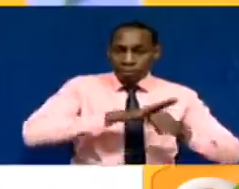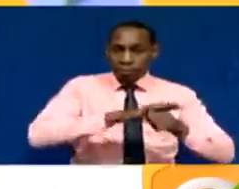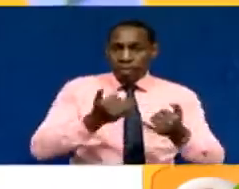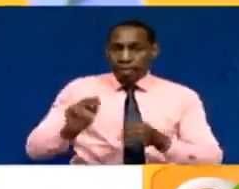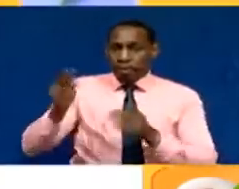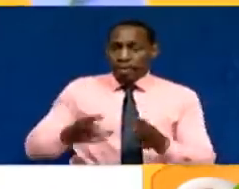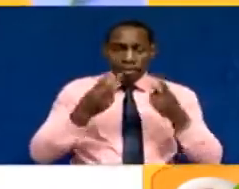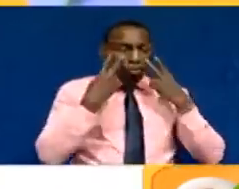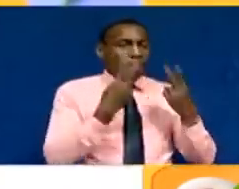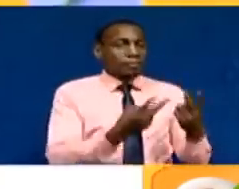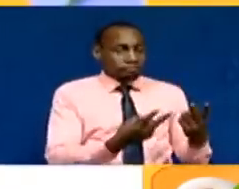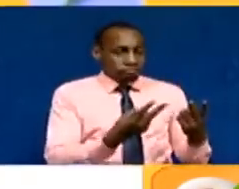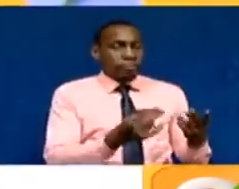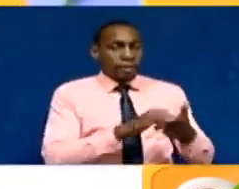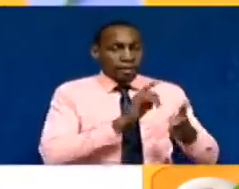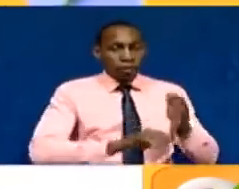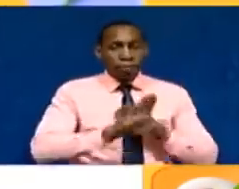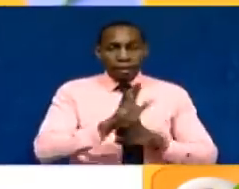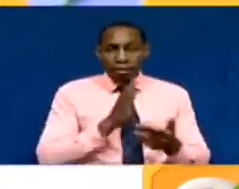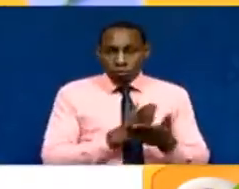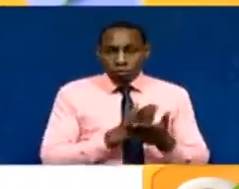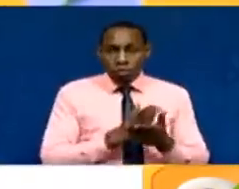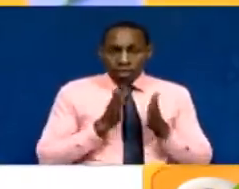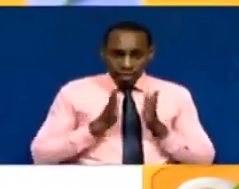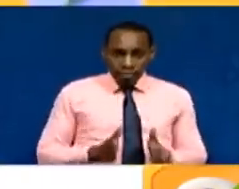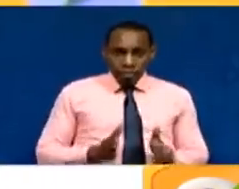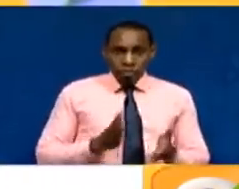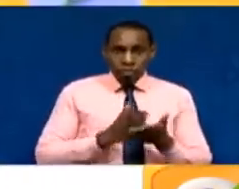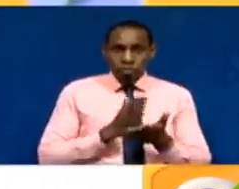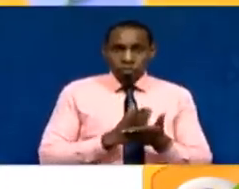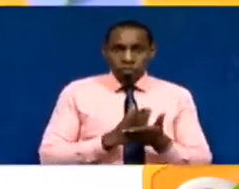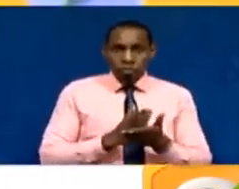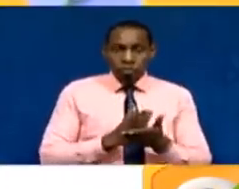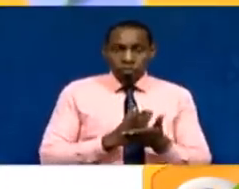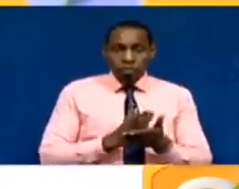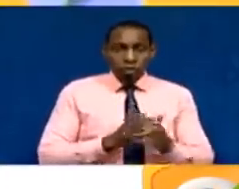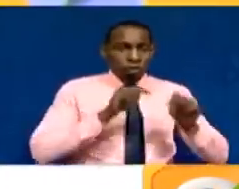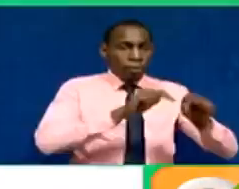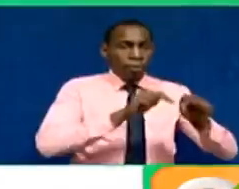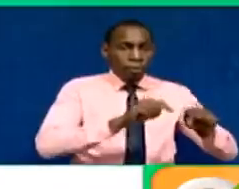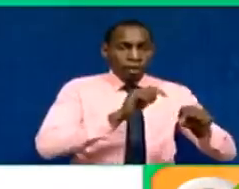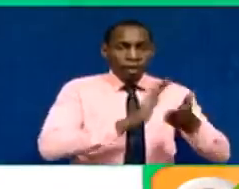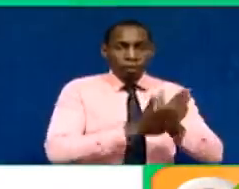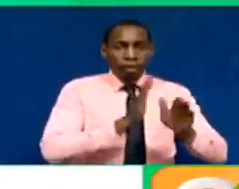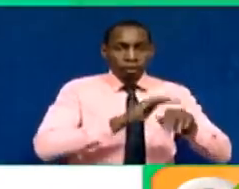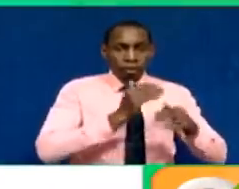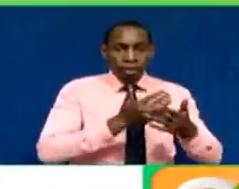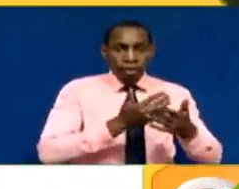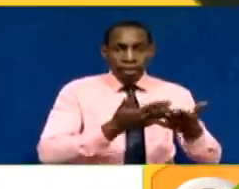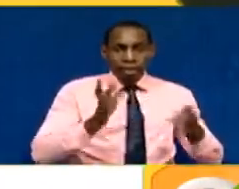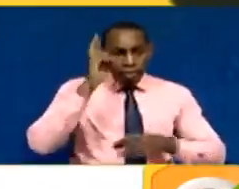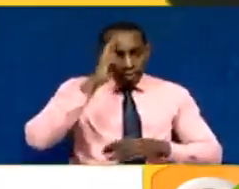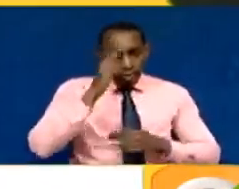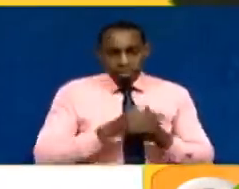for Kenyans to see that you are a person vilified for no reason whatsoever,